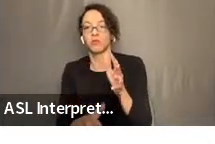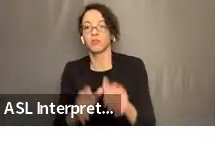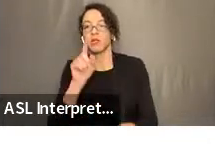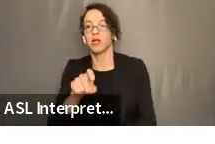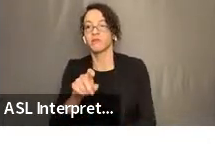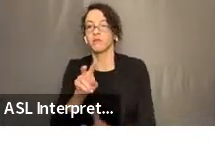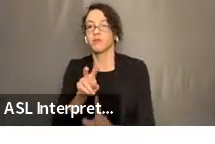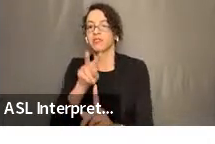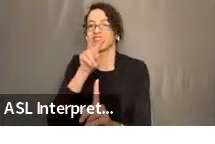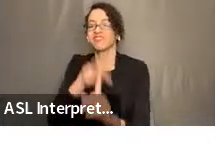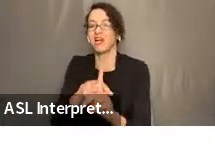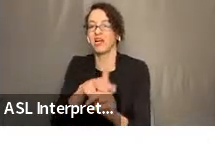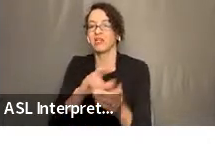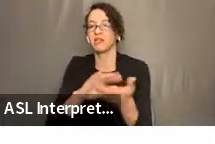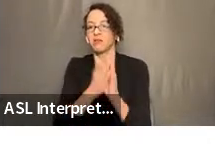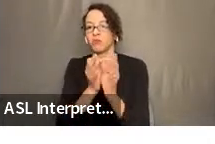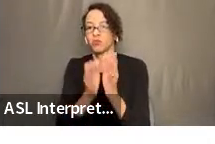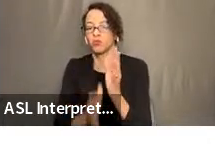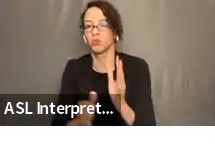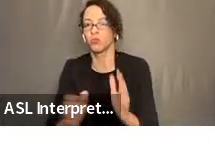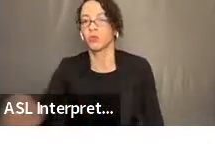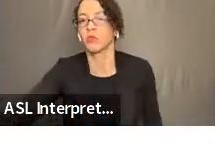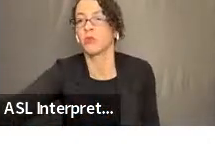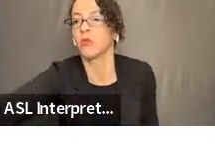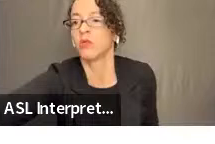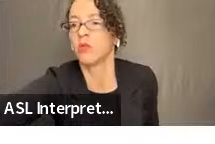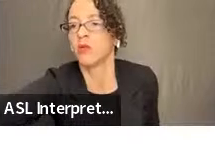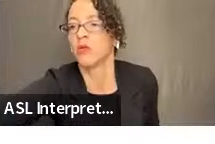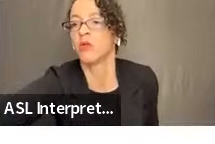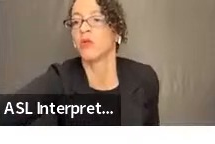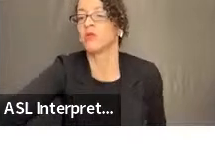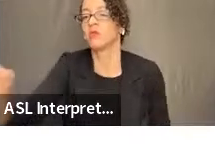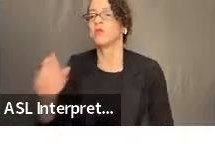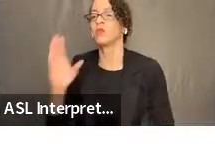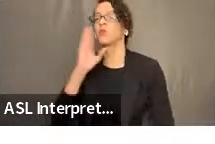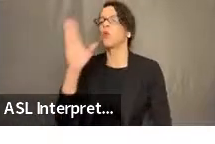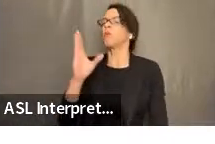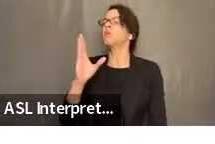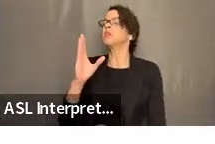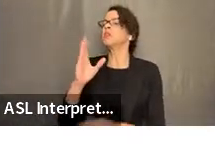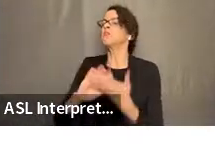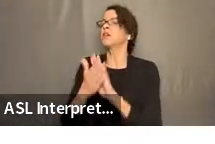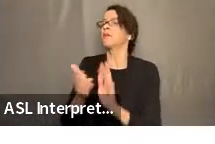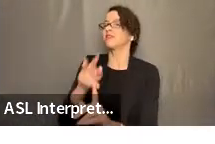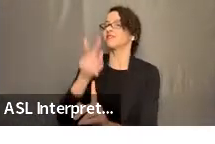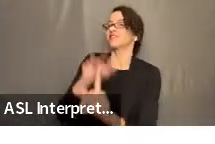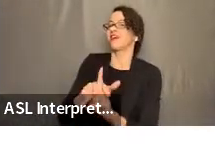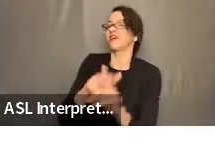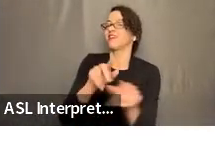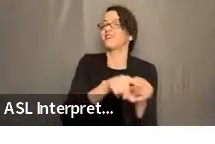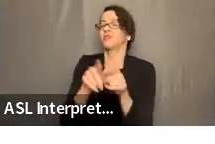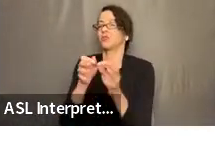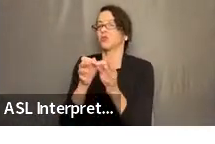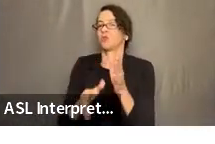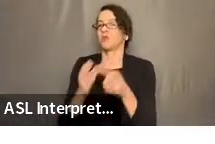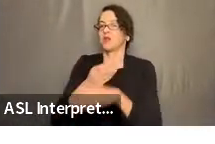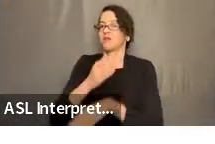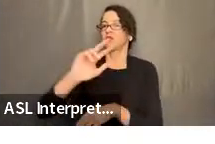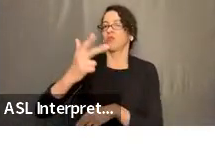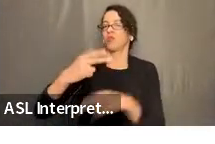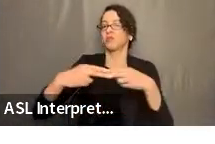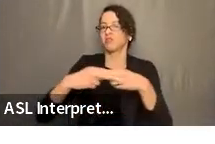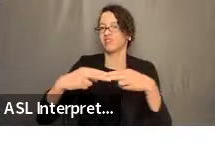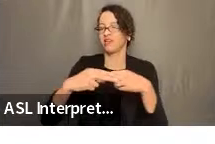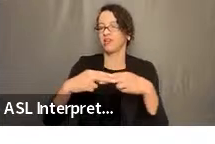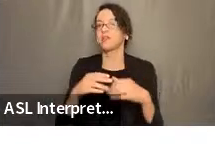interpreters. You'll be assigned as an interpreter after the third slide. Okay, So we're just perfect. going to be Yes.